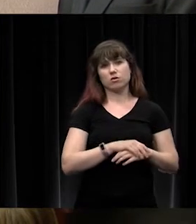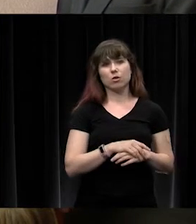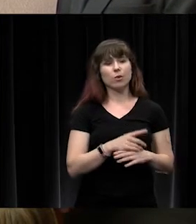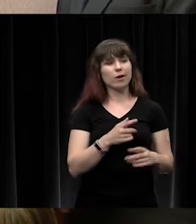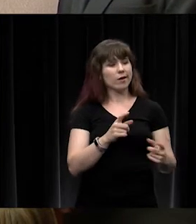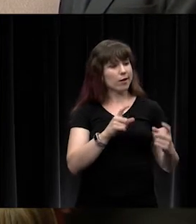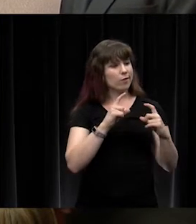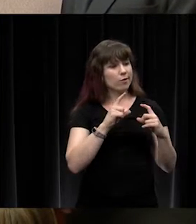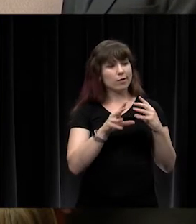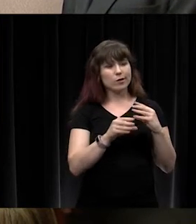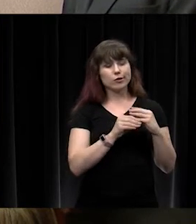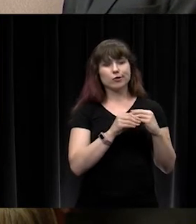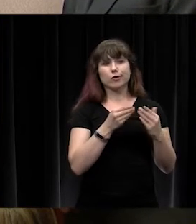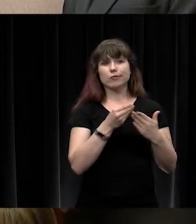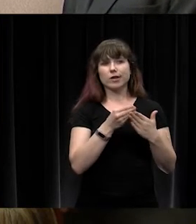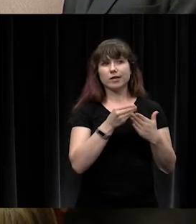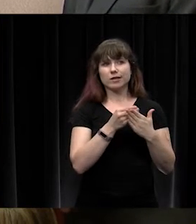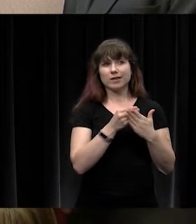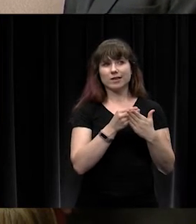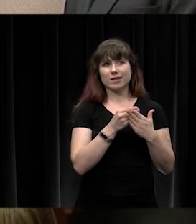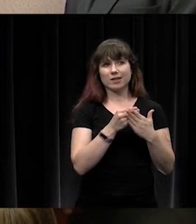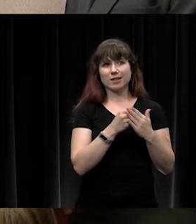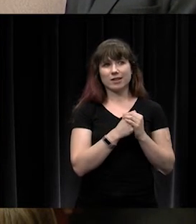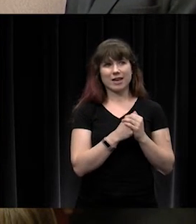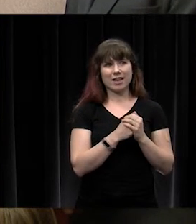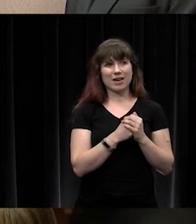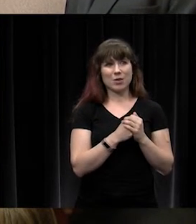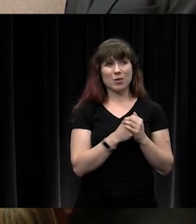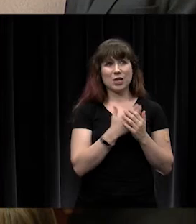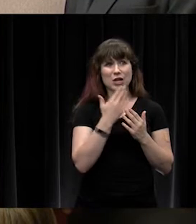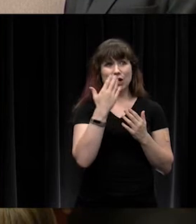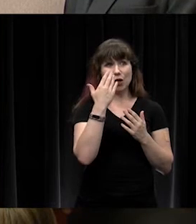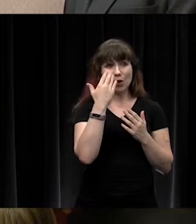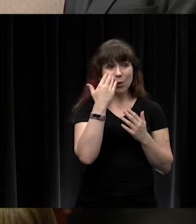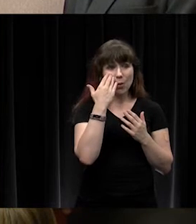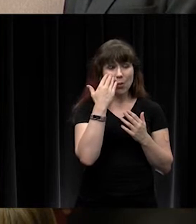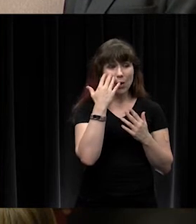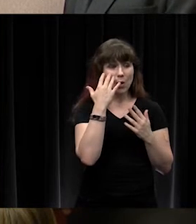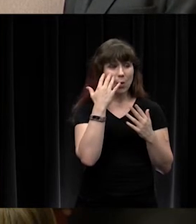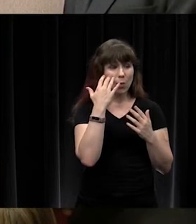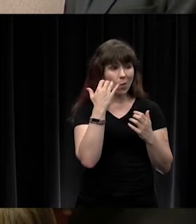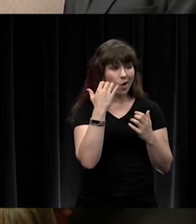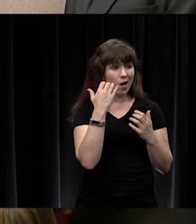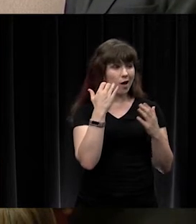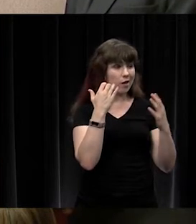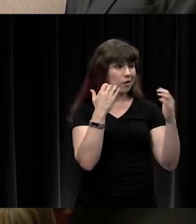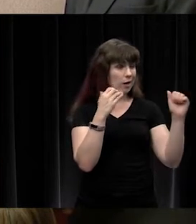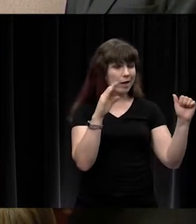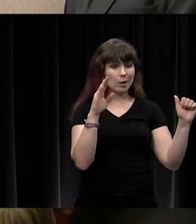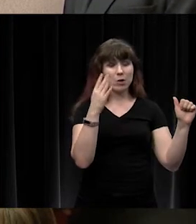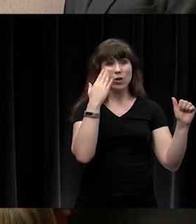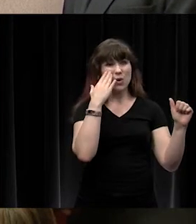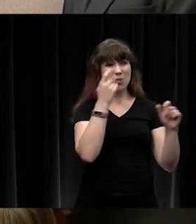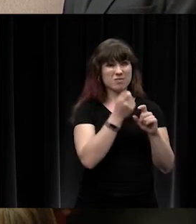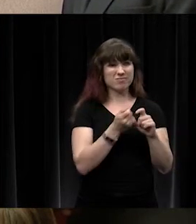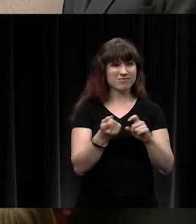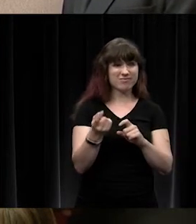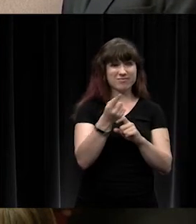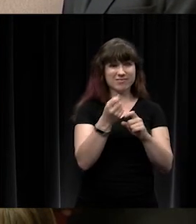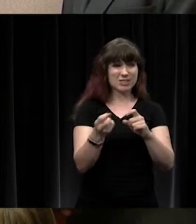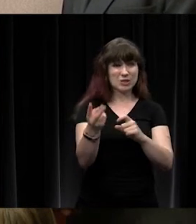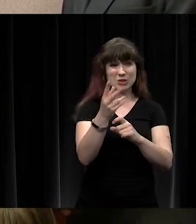funding. With escalation continuing to take off, we know we want to get from A to B. We should do it now. It'll be much more